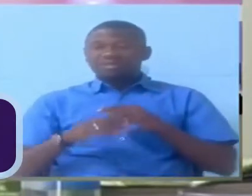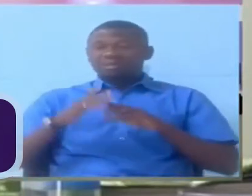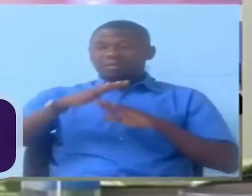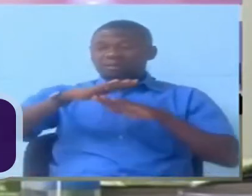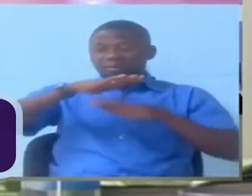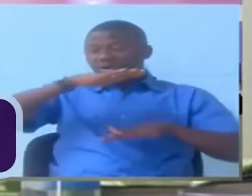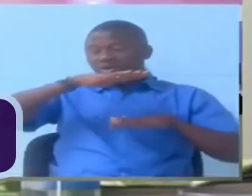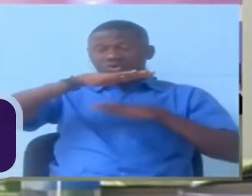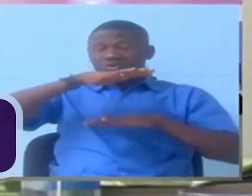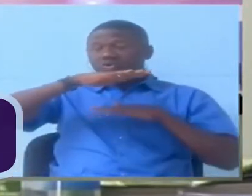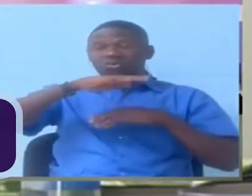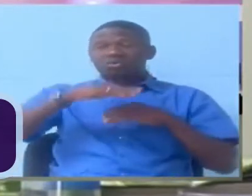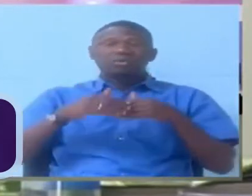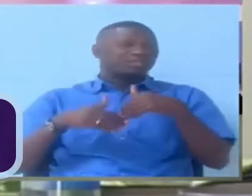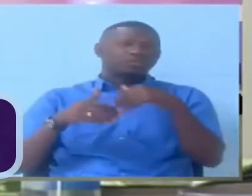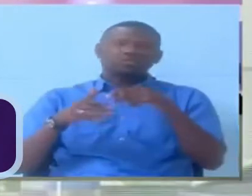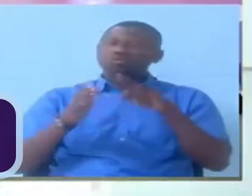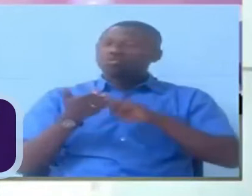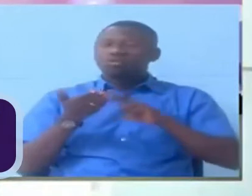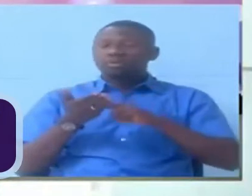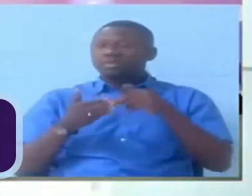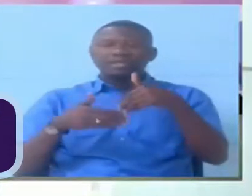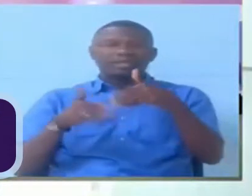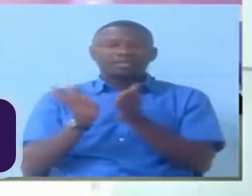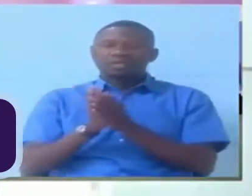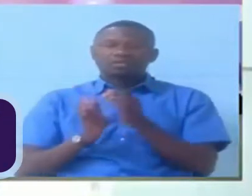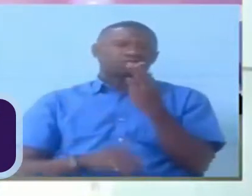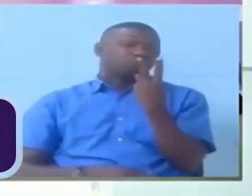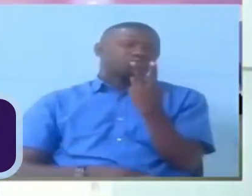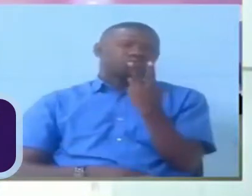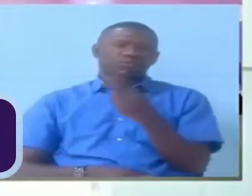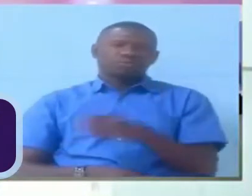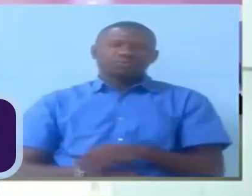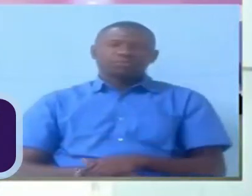But this is normal in the military.